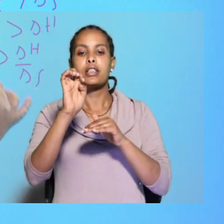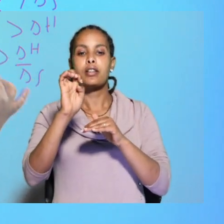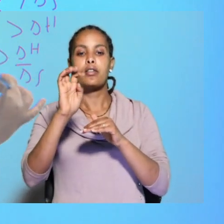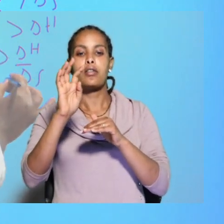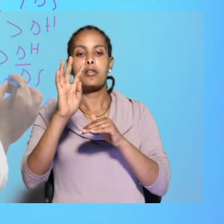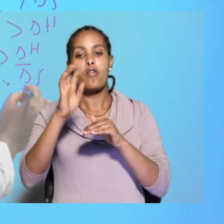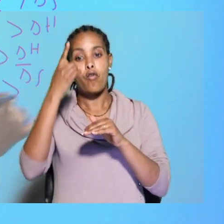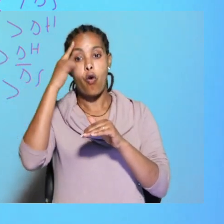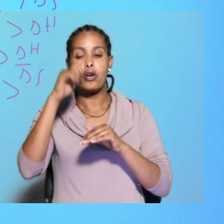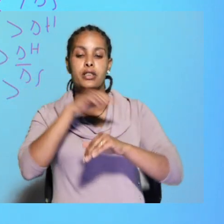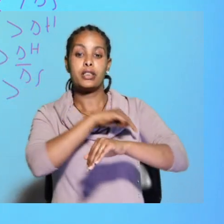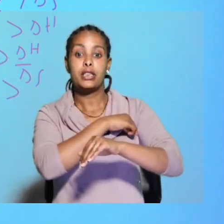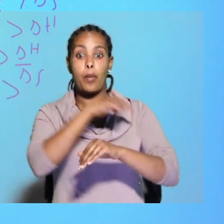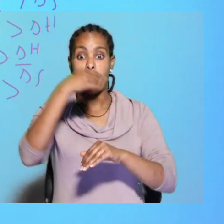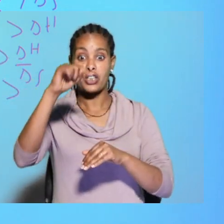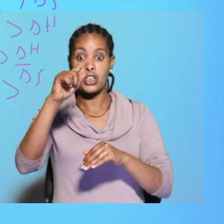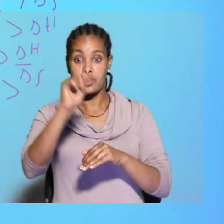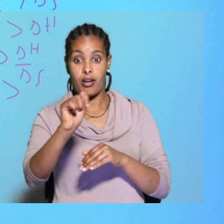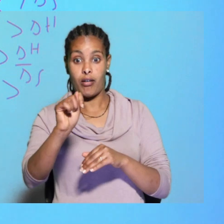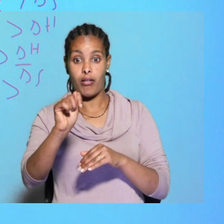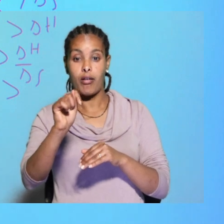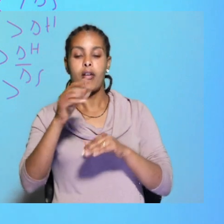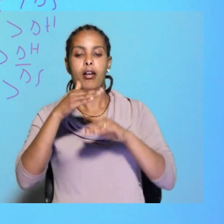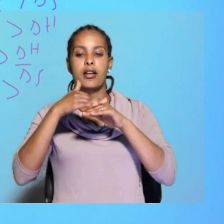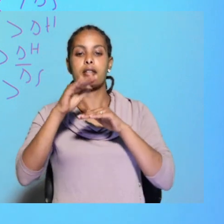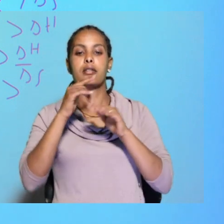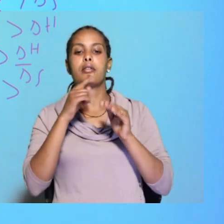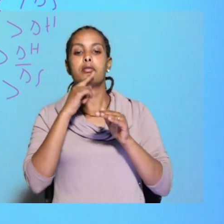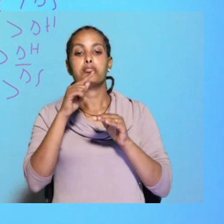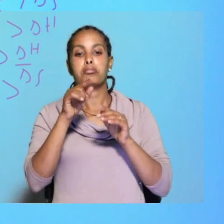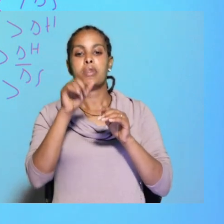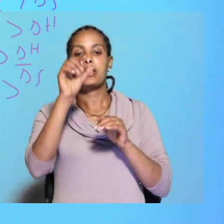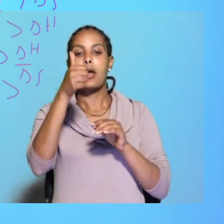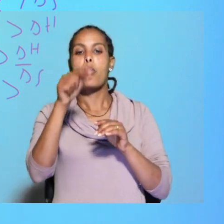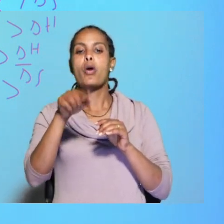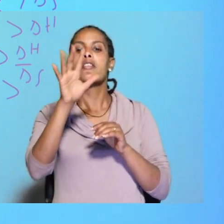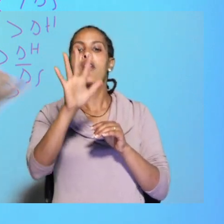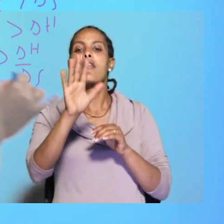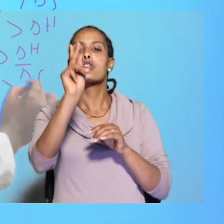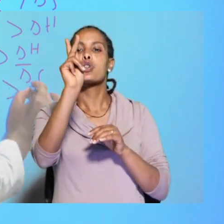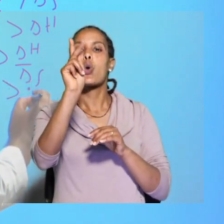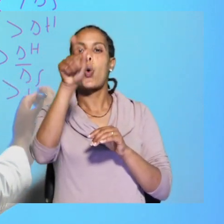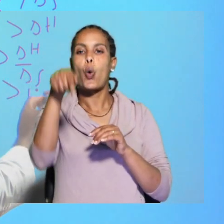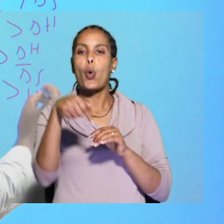for temperature greater than, delta H is 10.5 kilojoule.